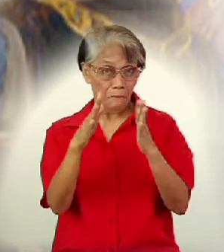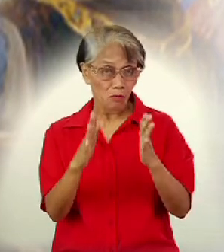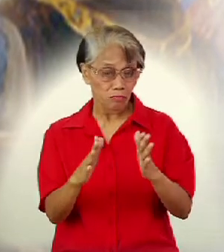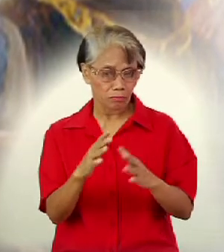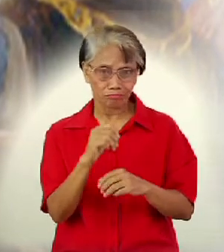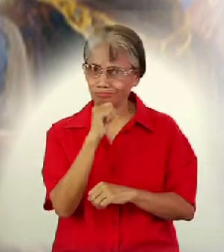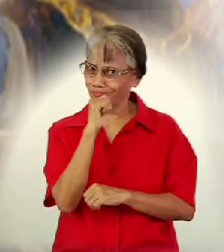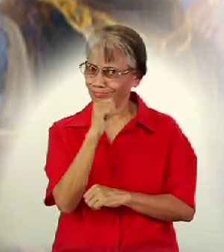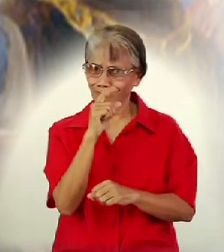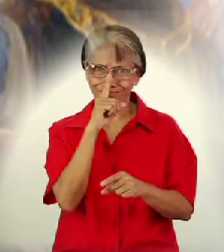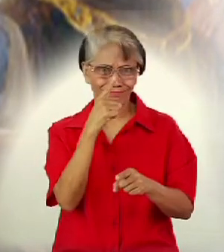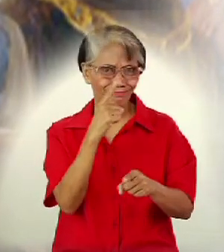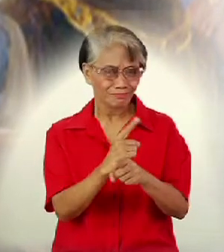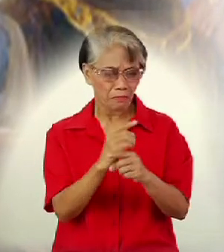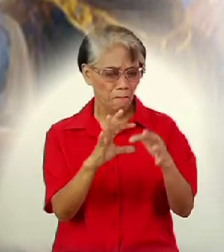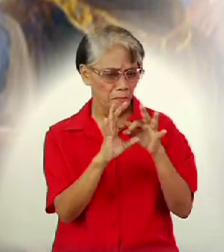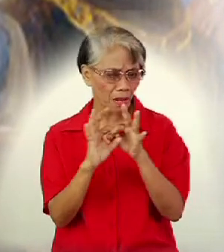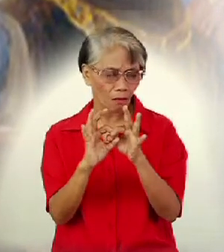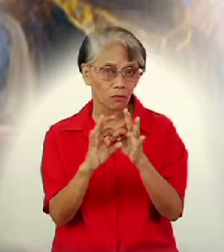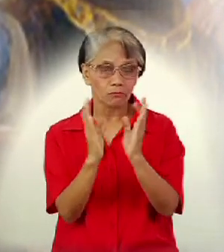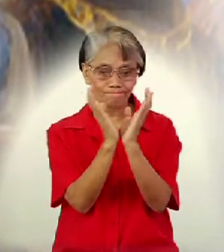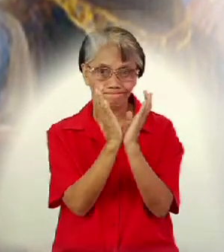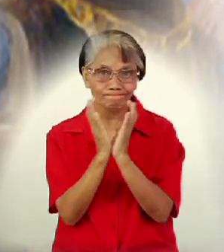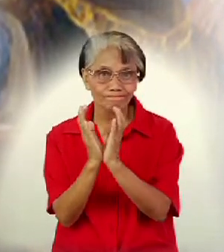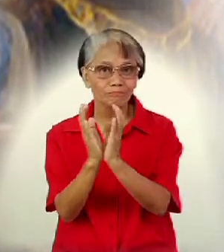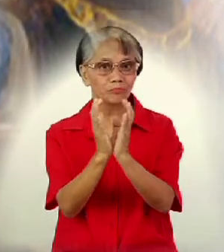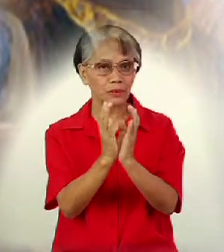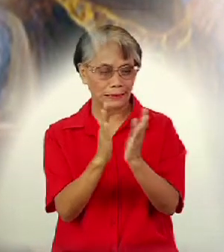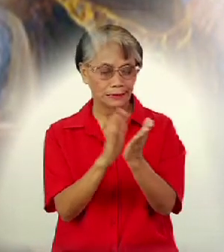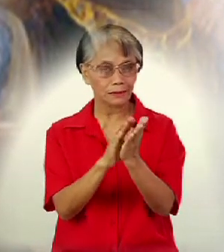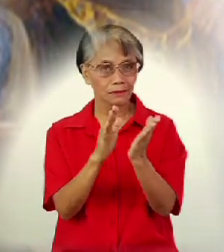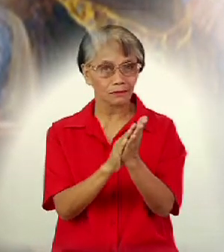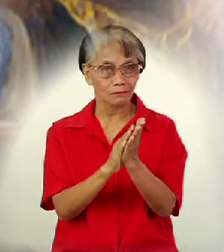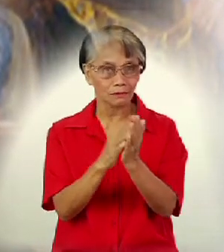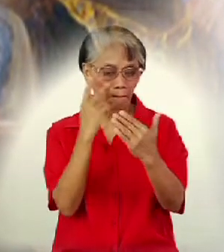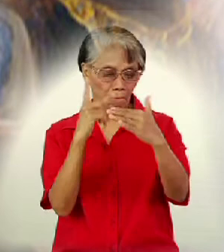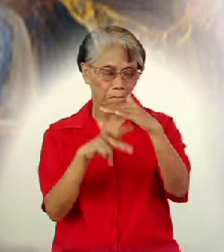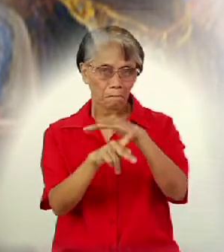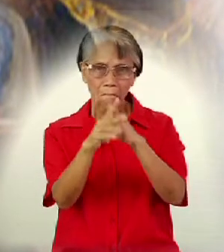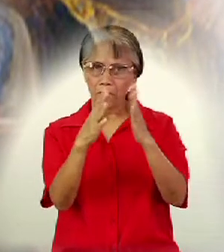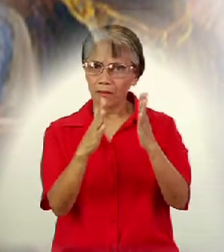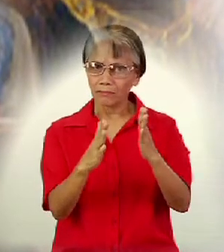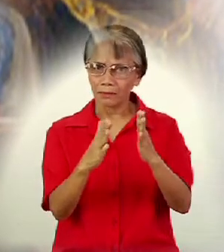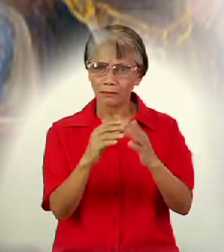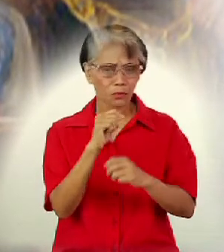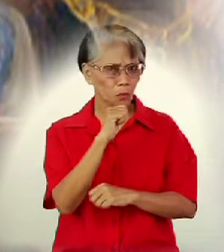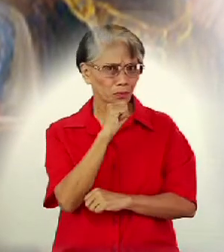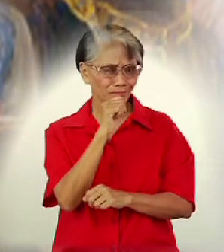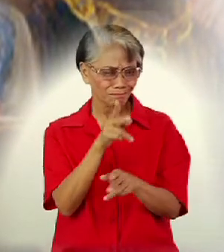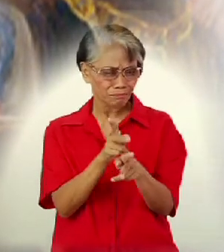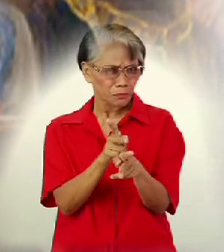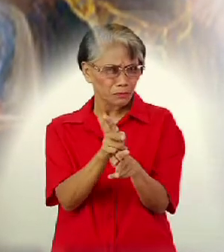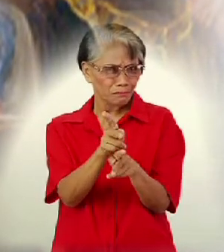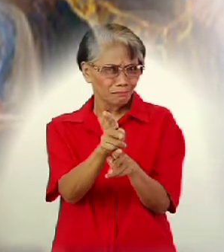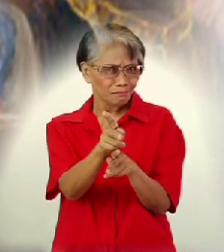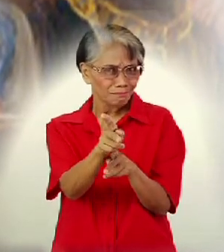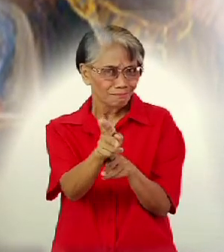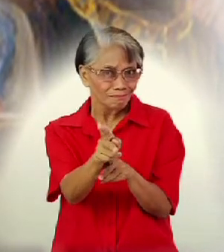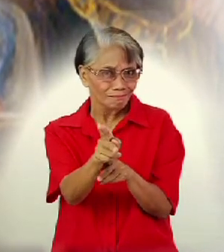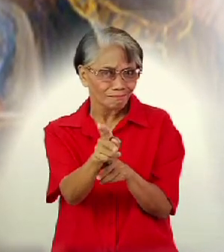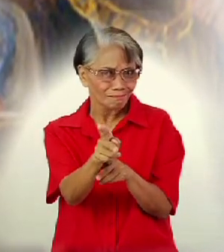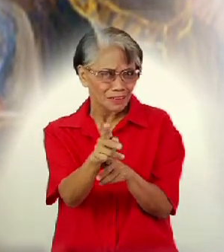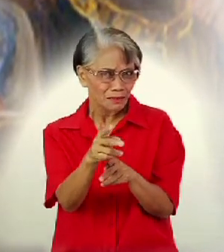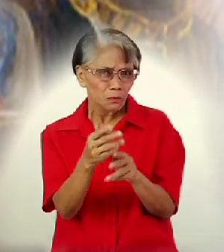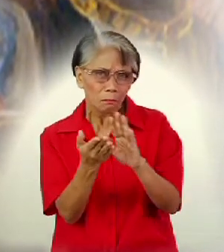not even belong to a community, a school of prophets. He was not professionally